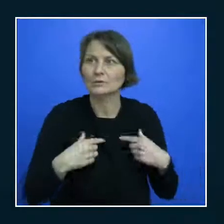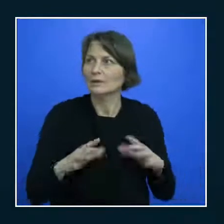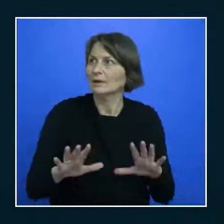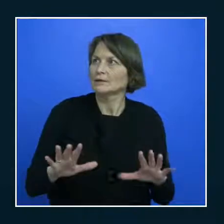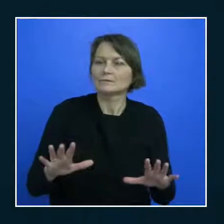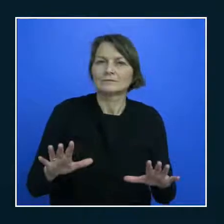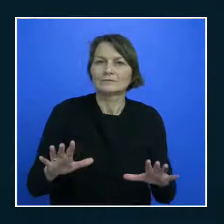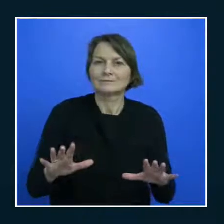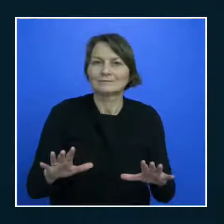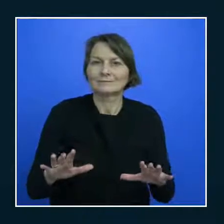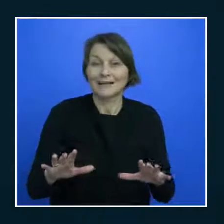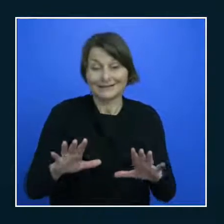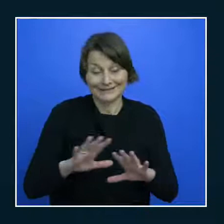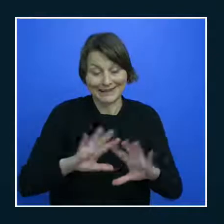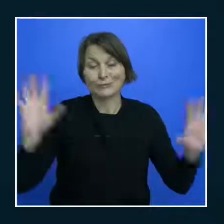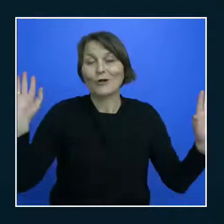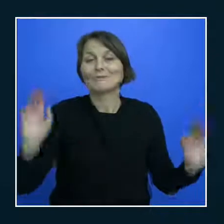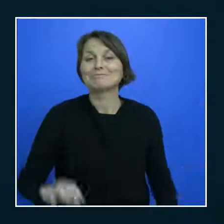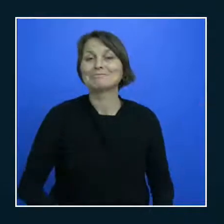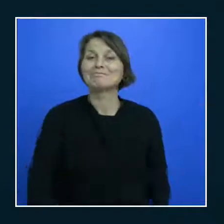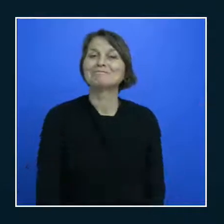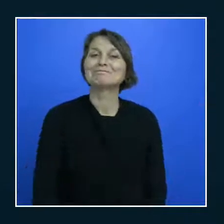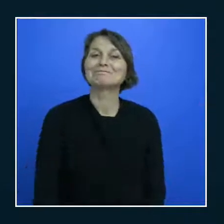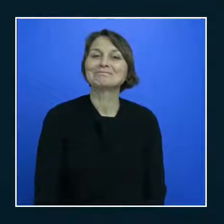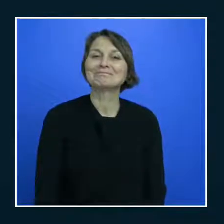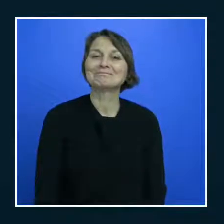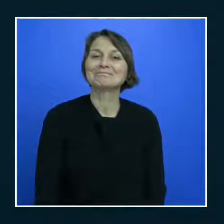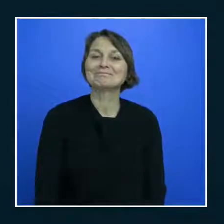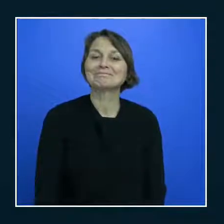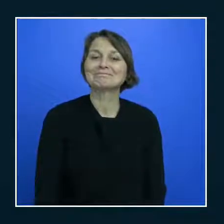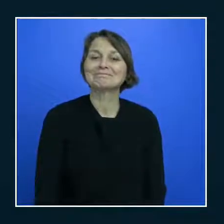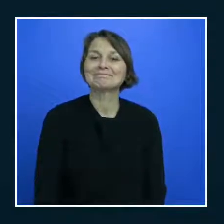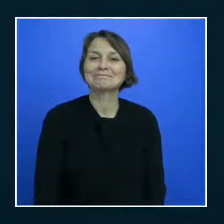That's all I'm going to say about that. Cool.